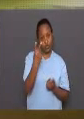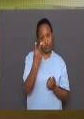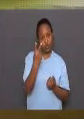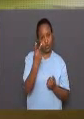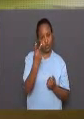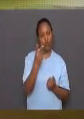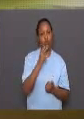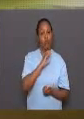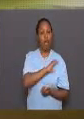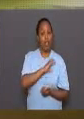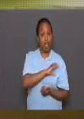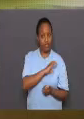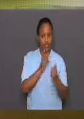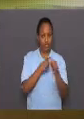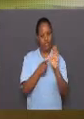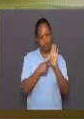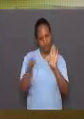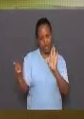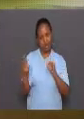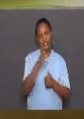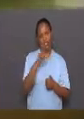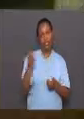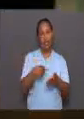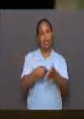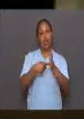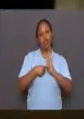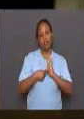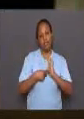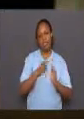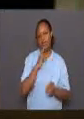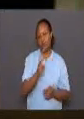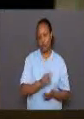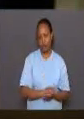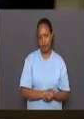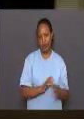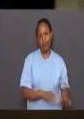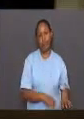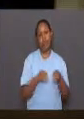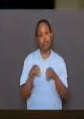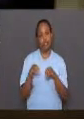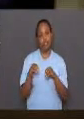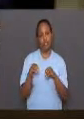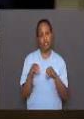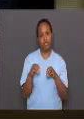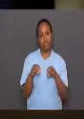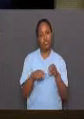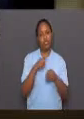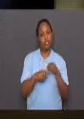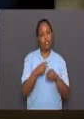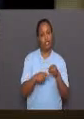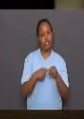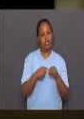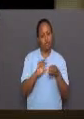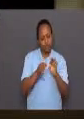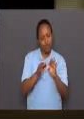are transparency and accountability. Students, think about the